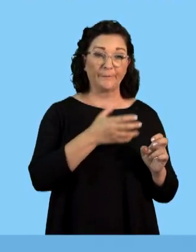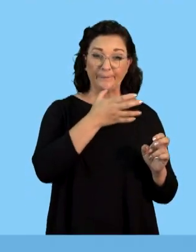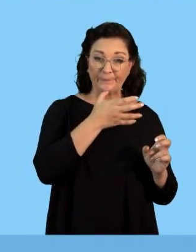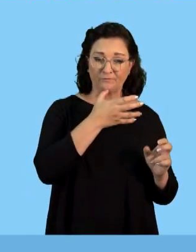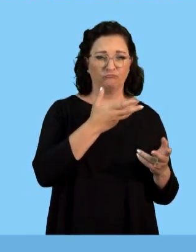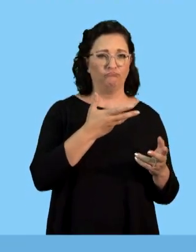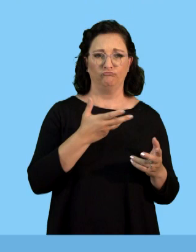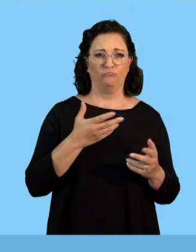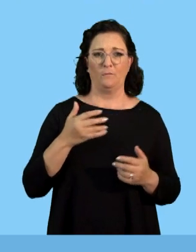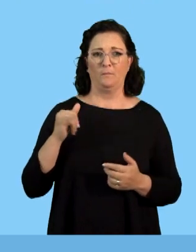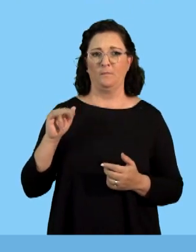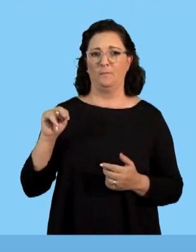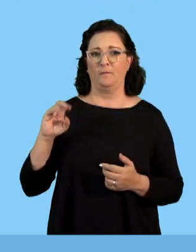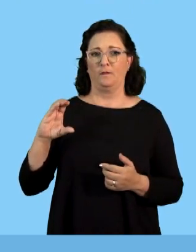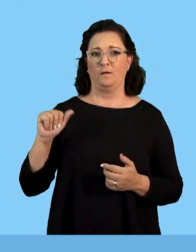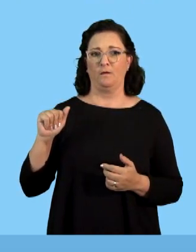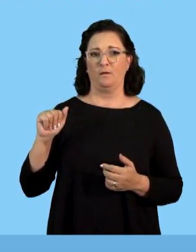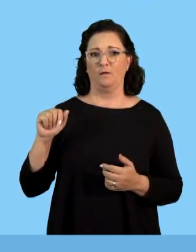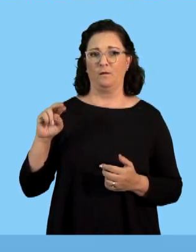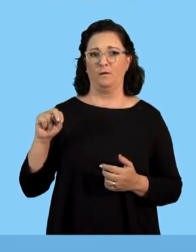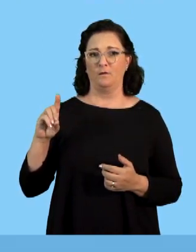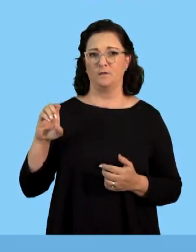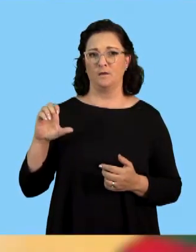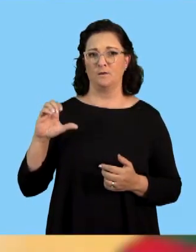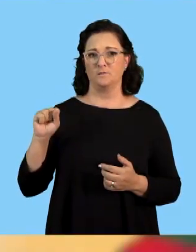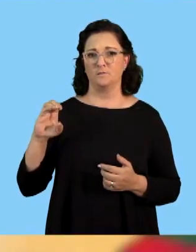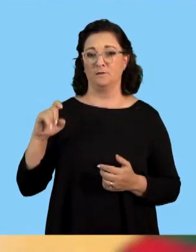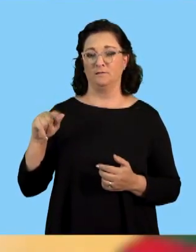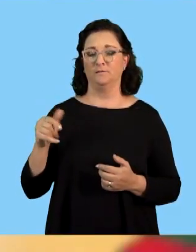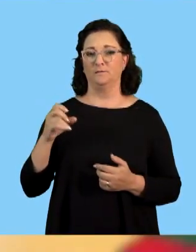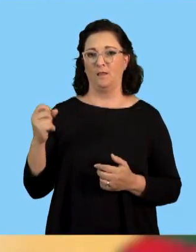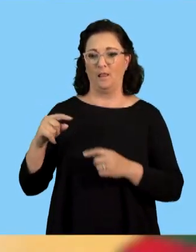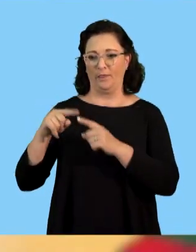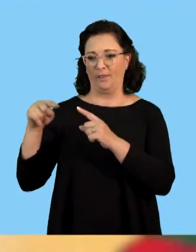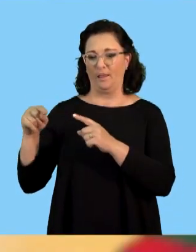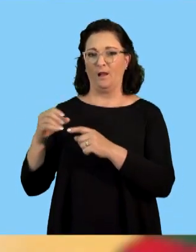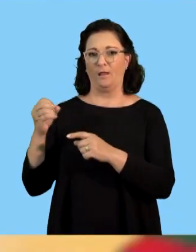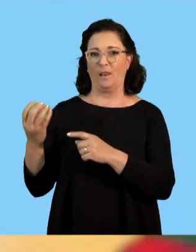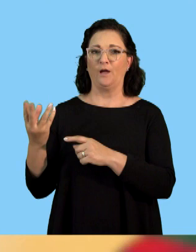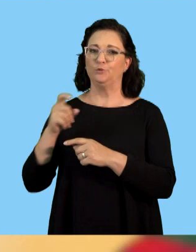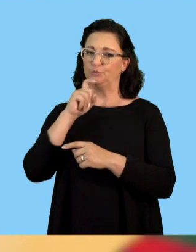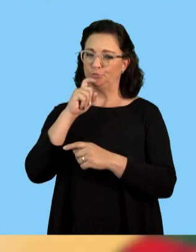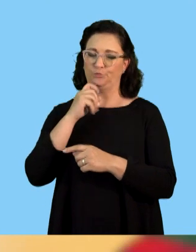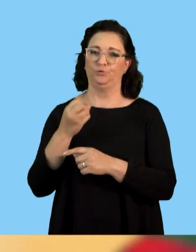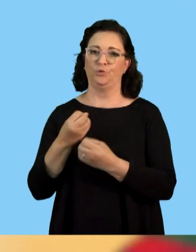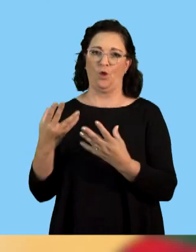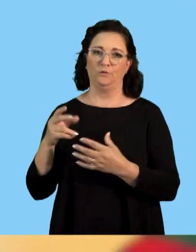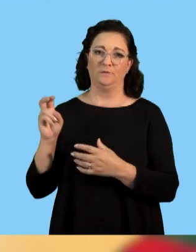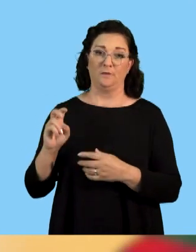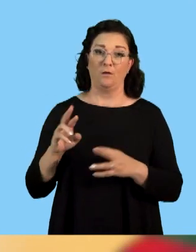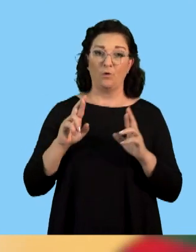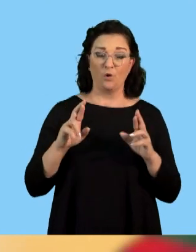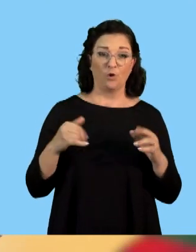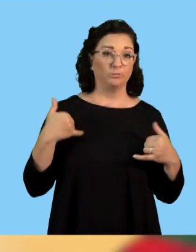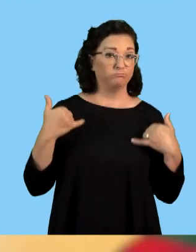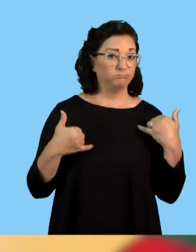electricity as the incandescent lights that we have there. So with that said, I hope you learned something today, and also hope you